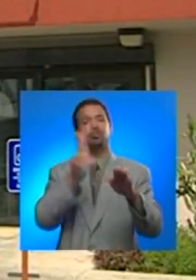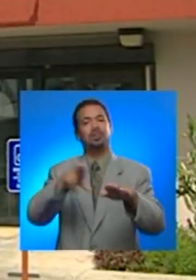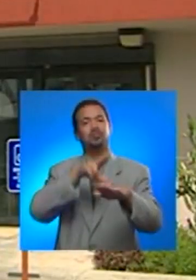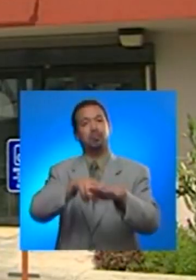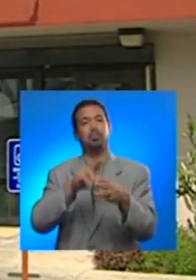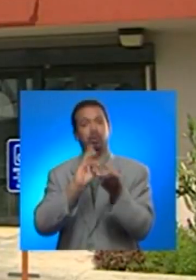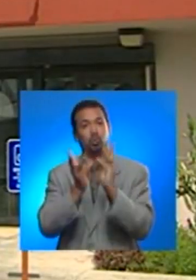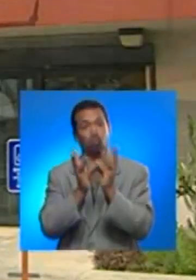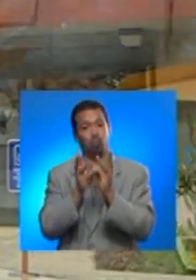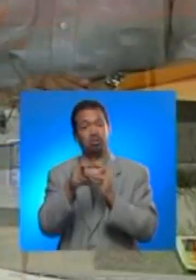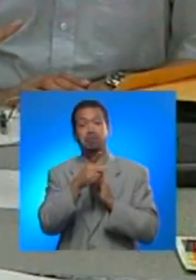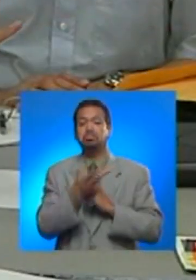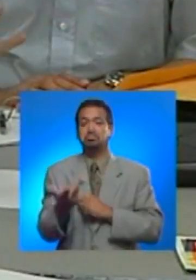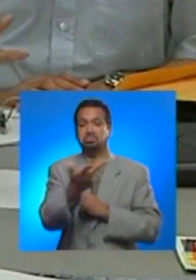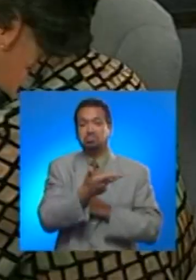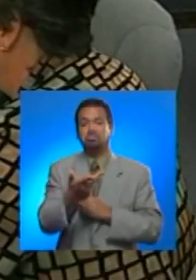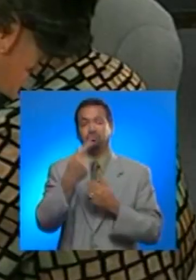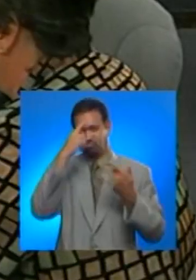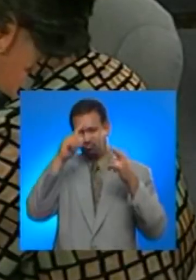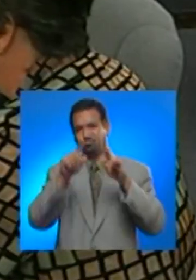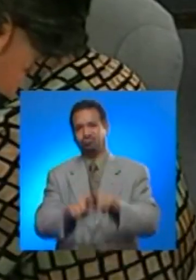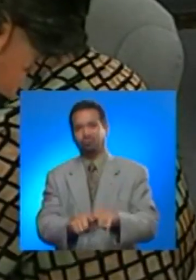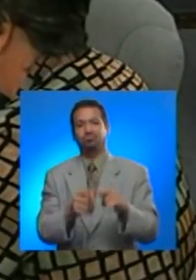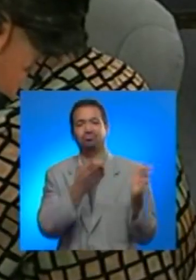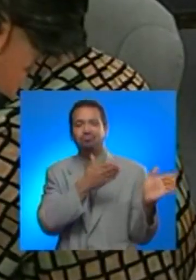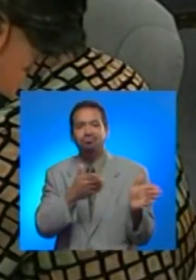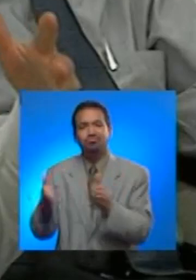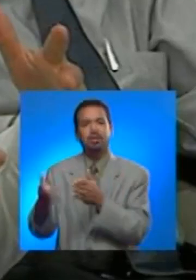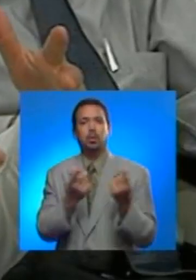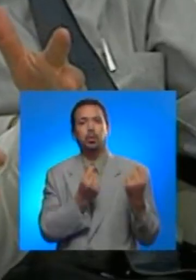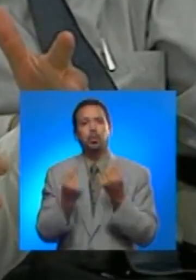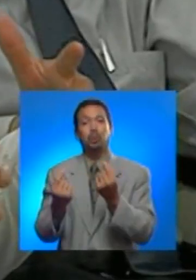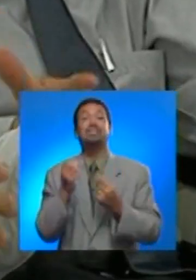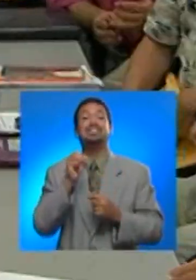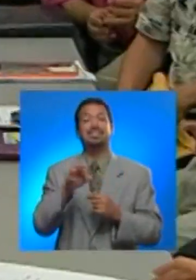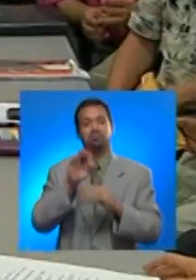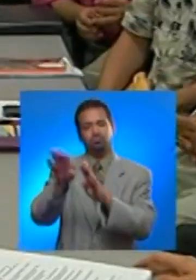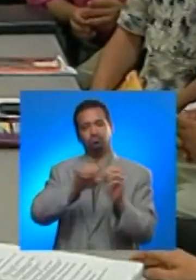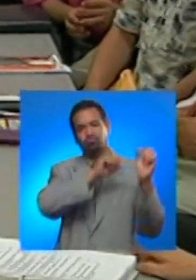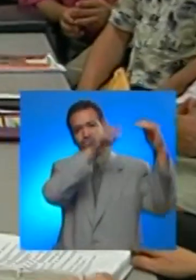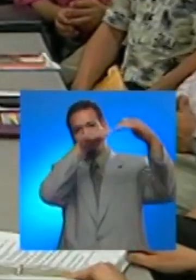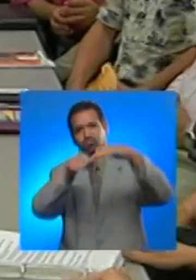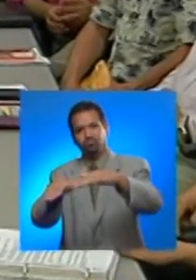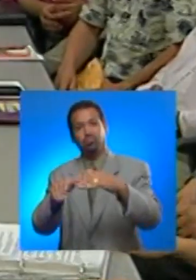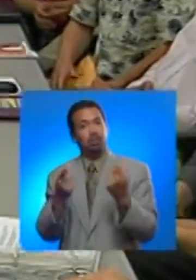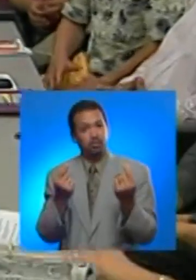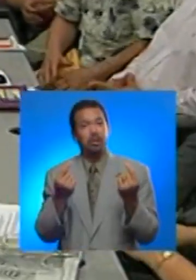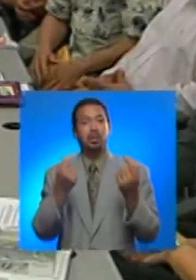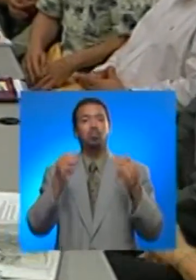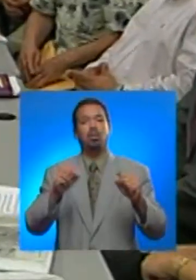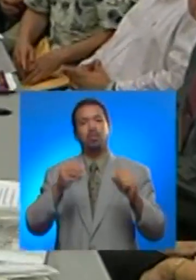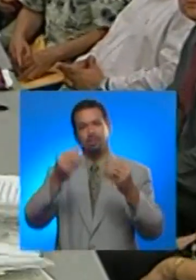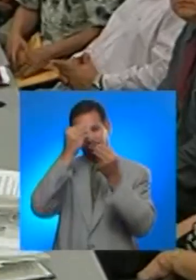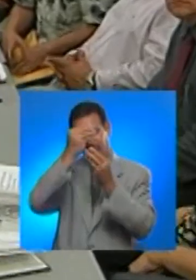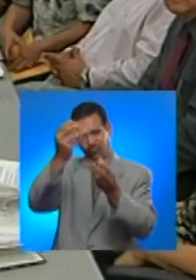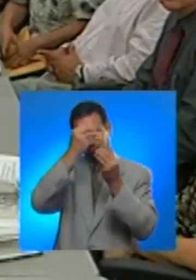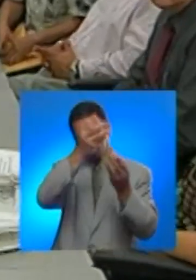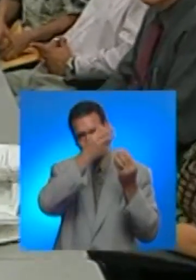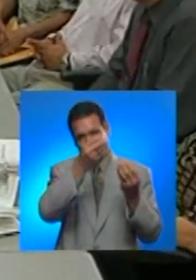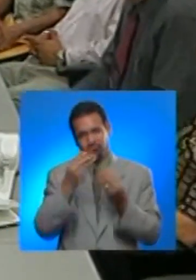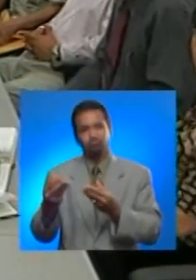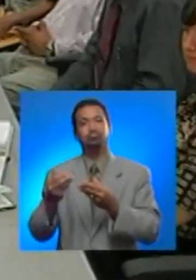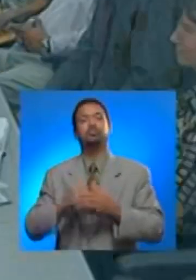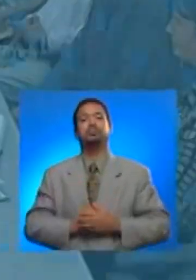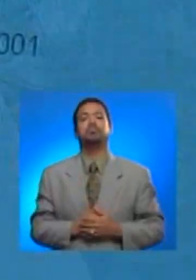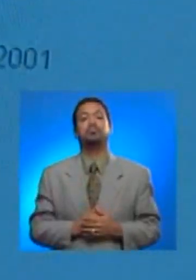Service, have established a protocol for responding to a possible tsunami and broadcasting bulletins for watches and warnings.